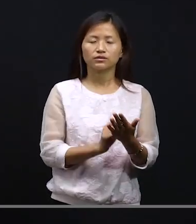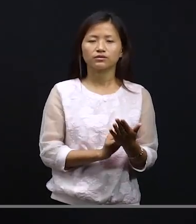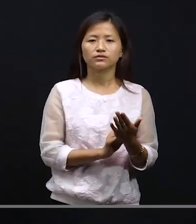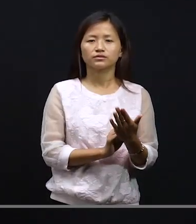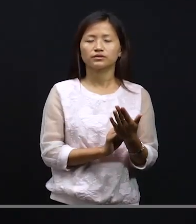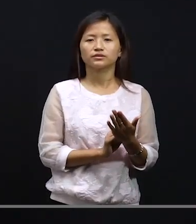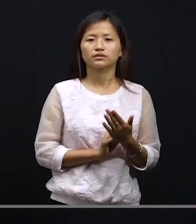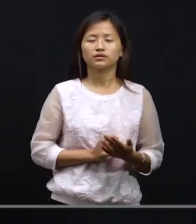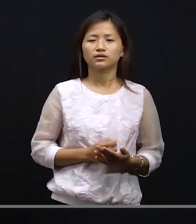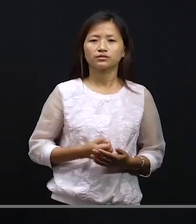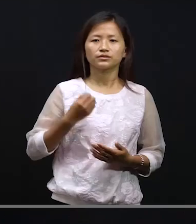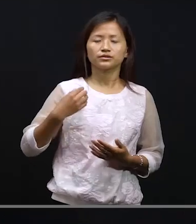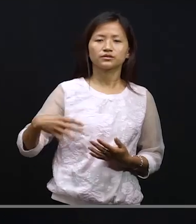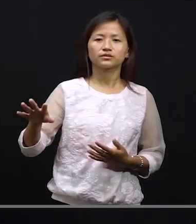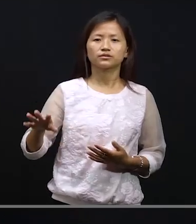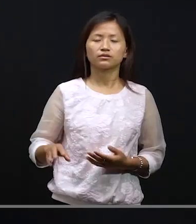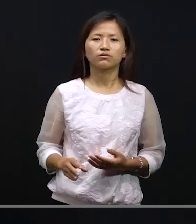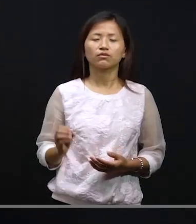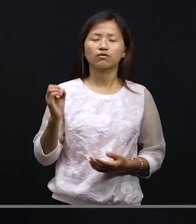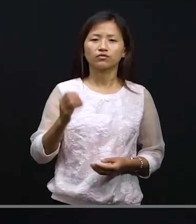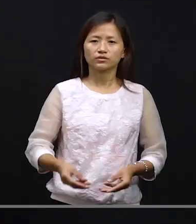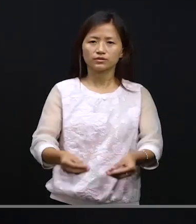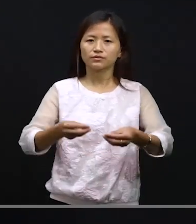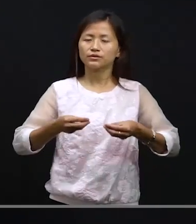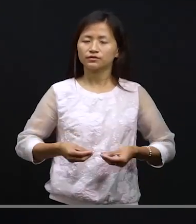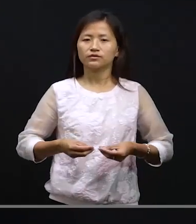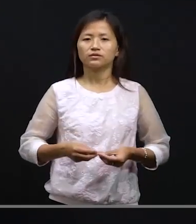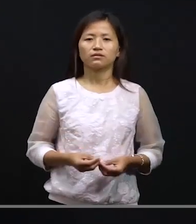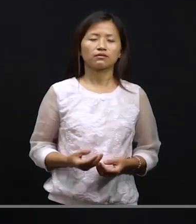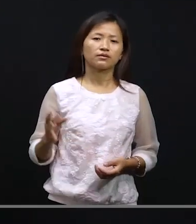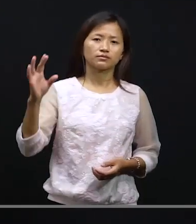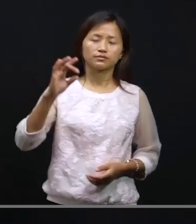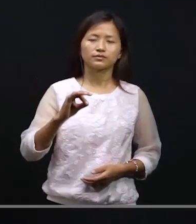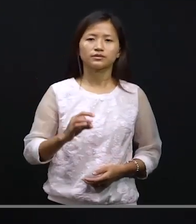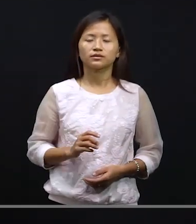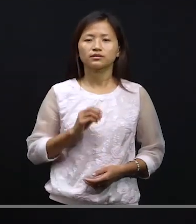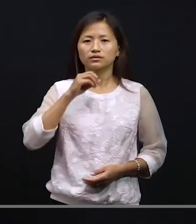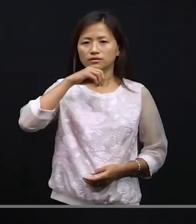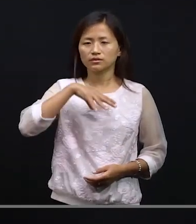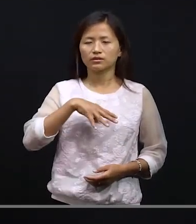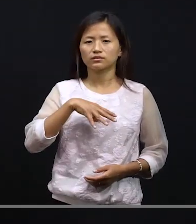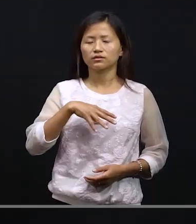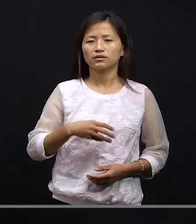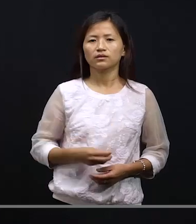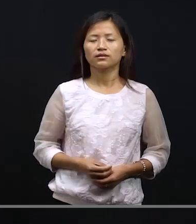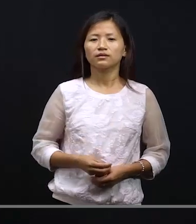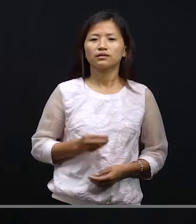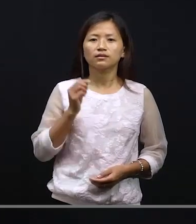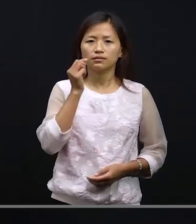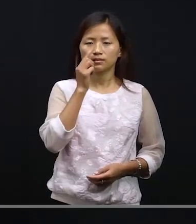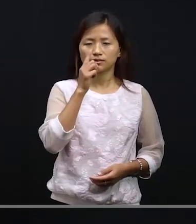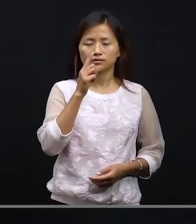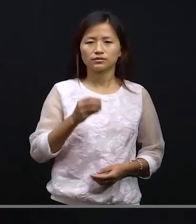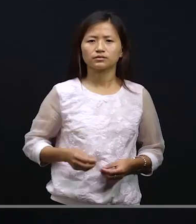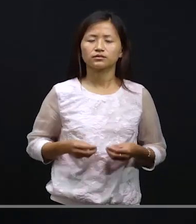narrator, also rejected this offer again. He could be happy, and now this young lady was not offering him money or